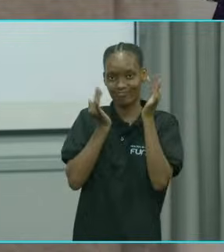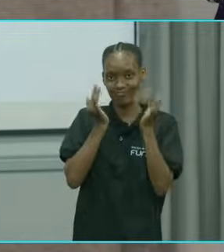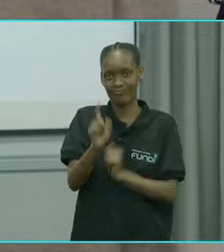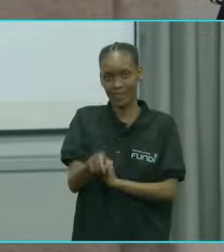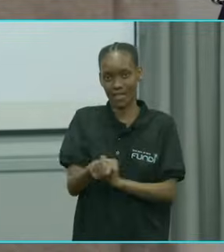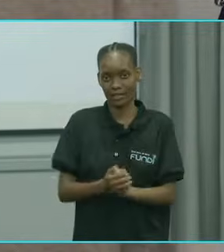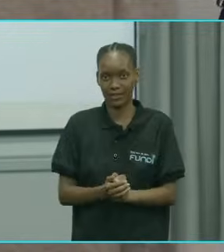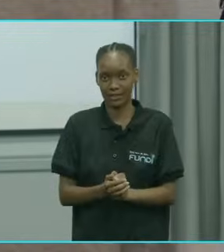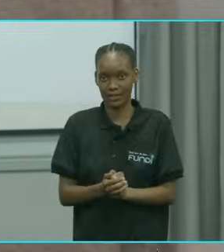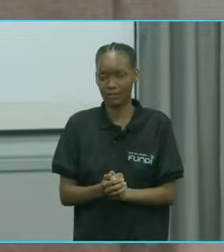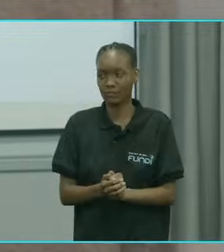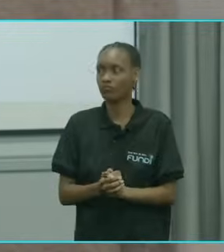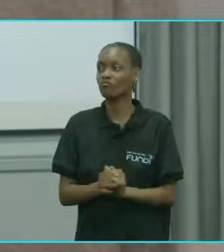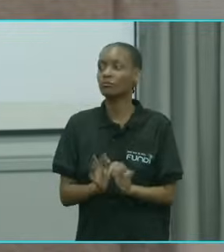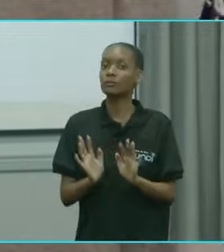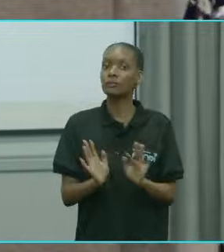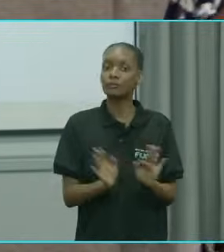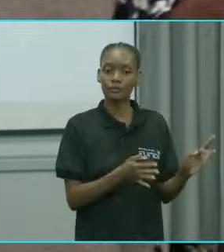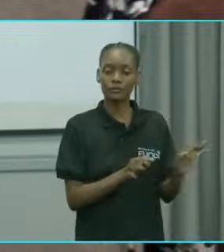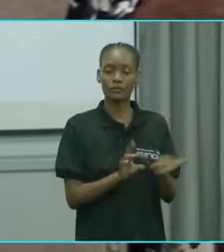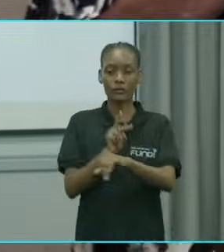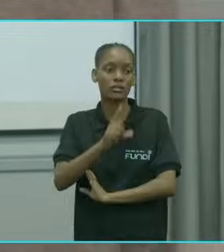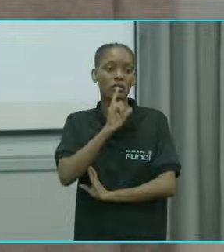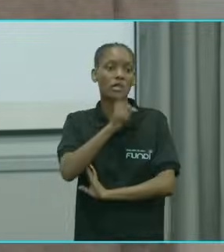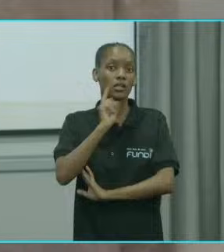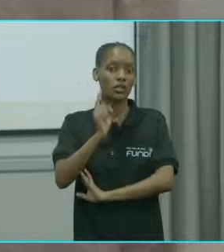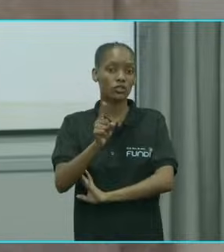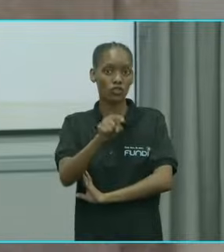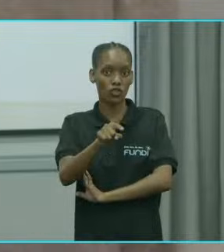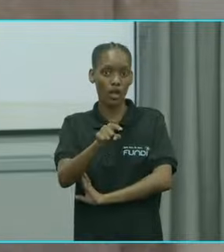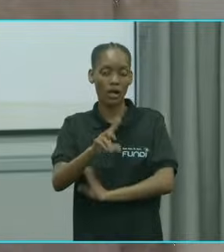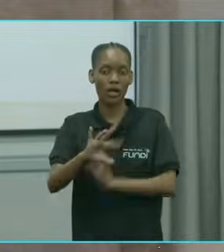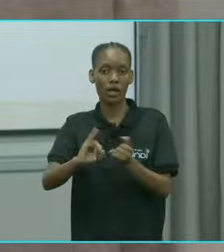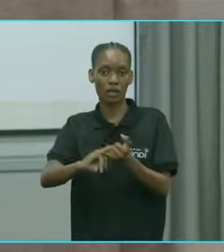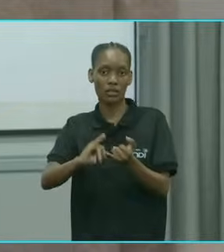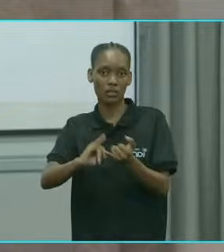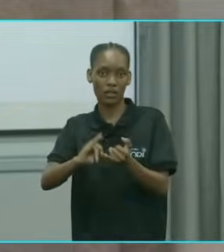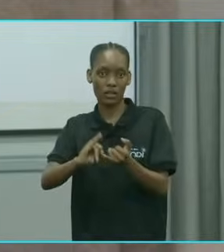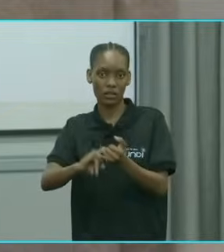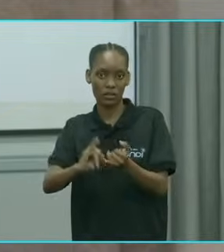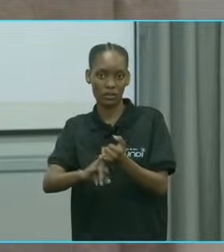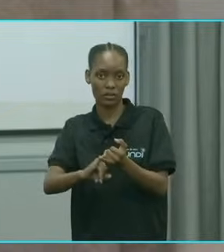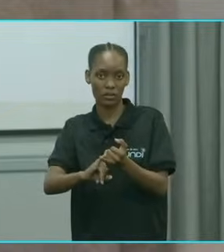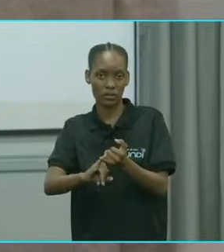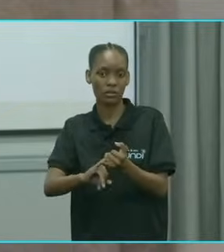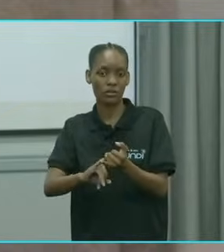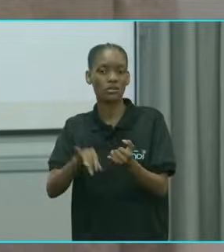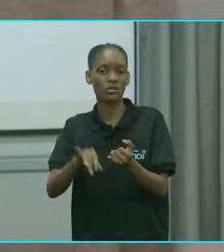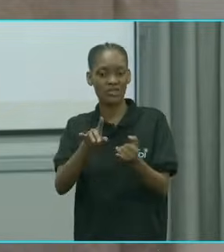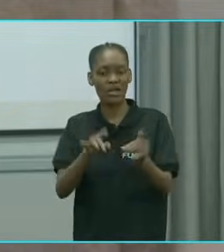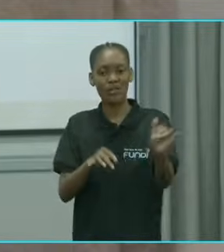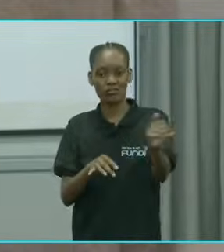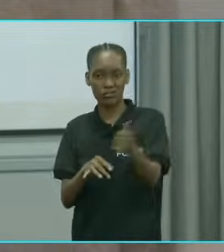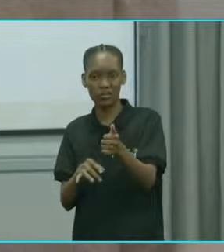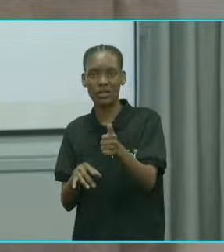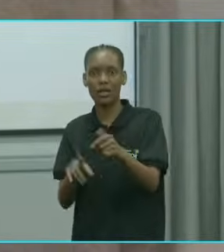The monitoring, very interesting subject, is in fact not used for that subject. We know that's